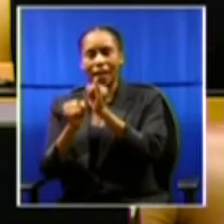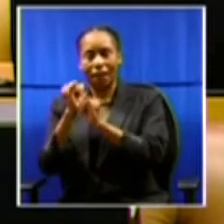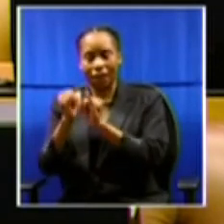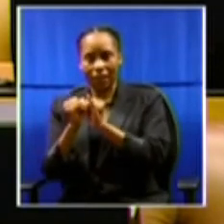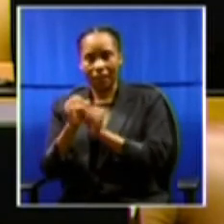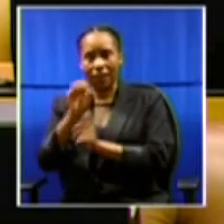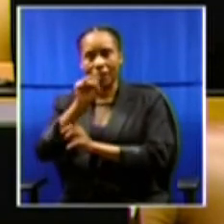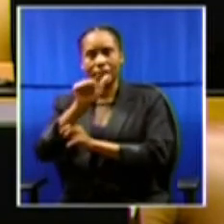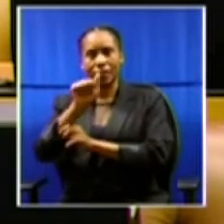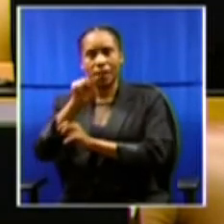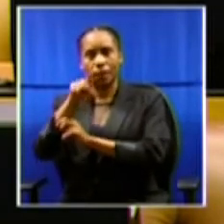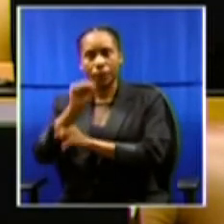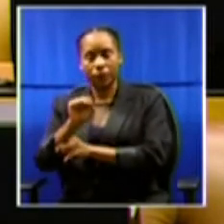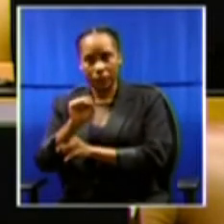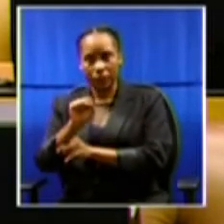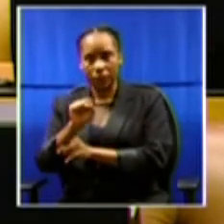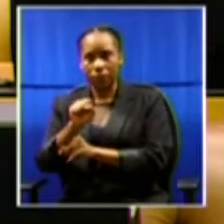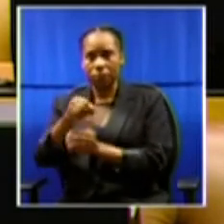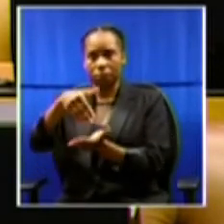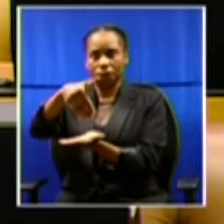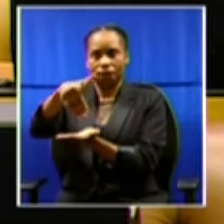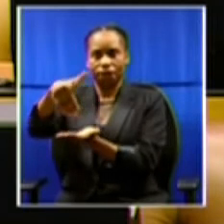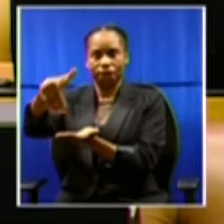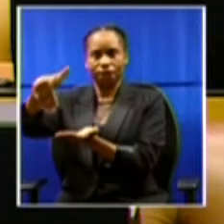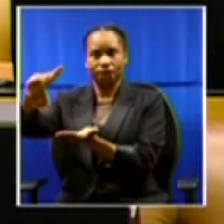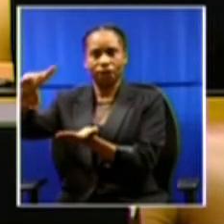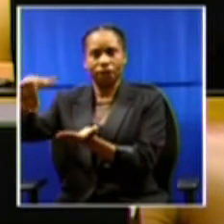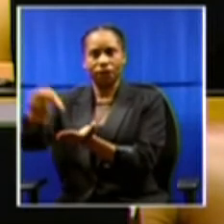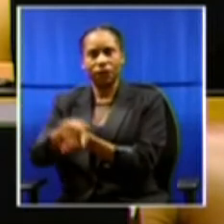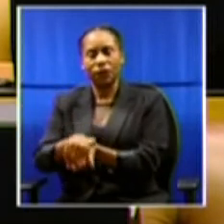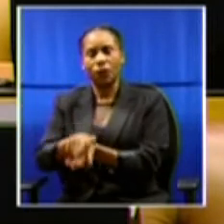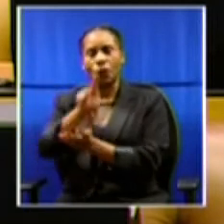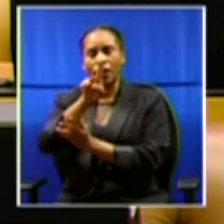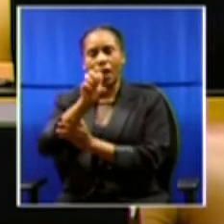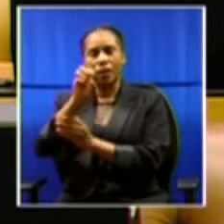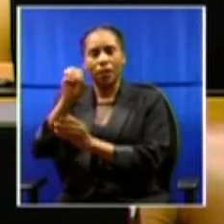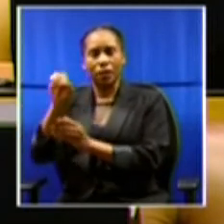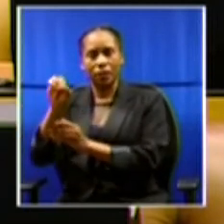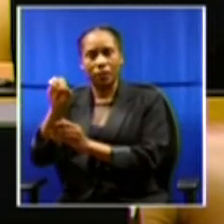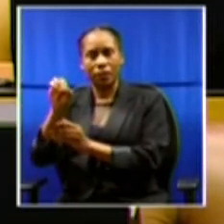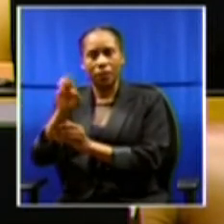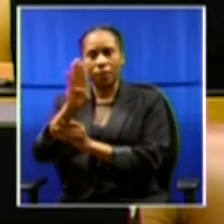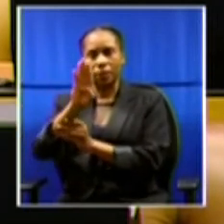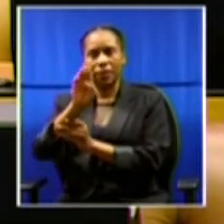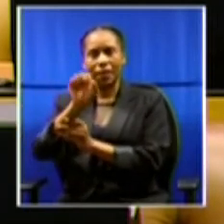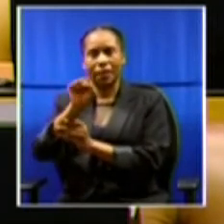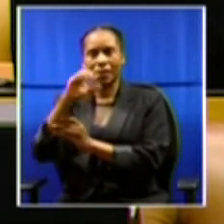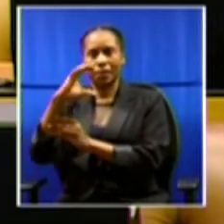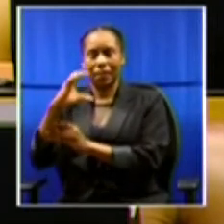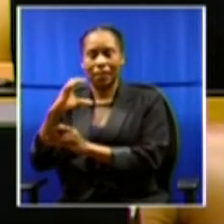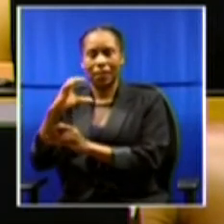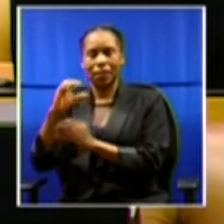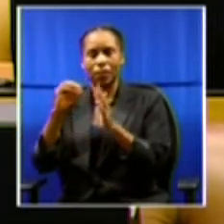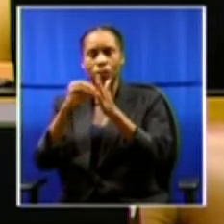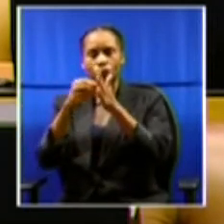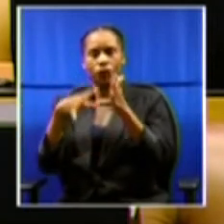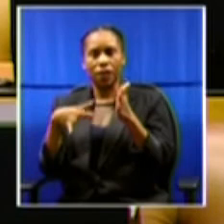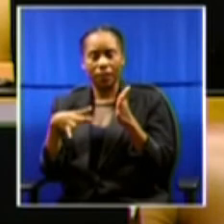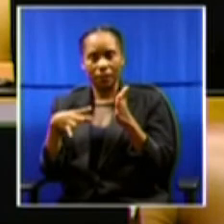police recruited 100 BSCs. The students that